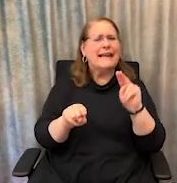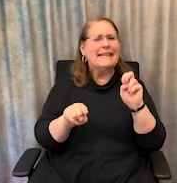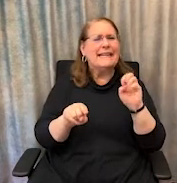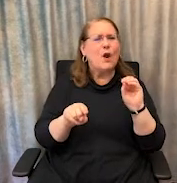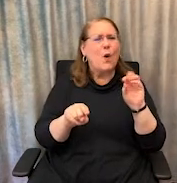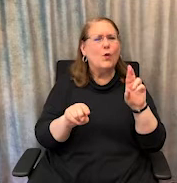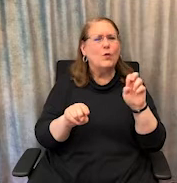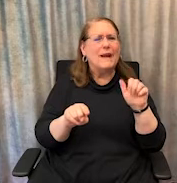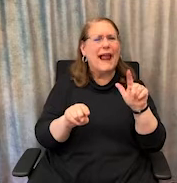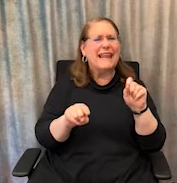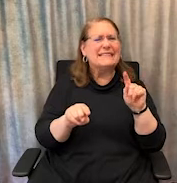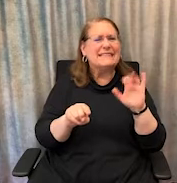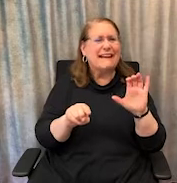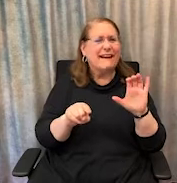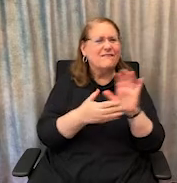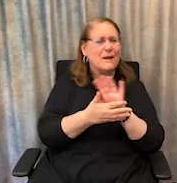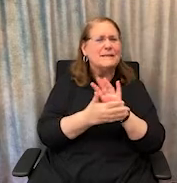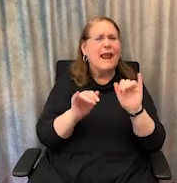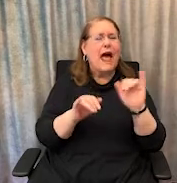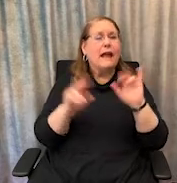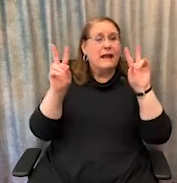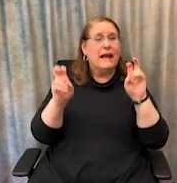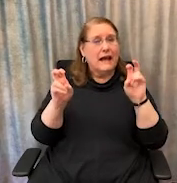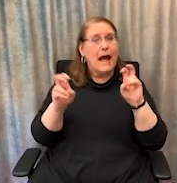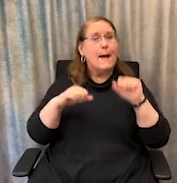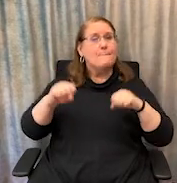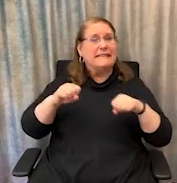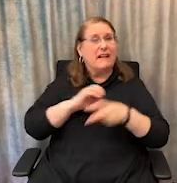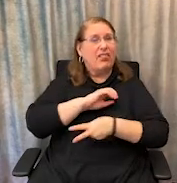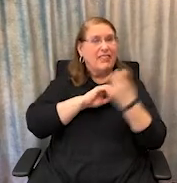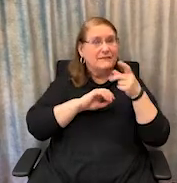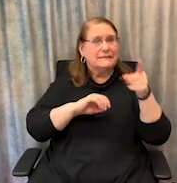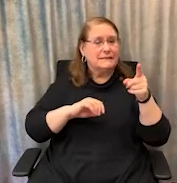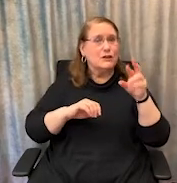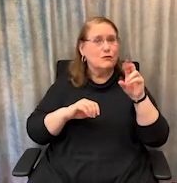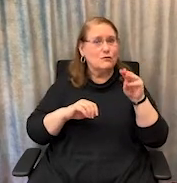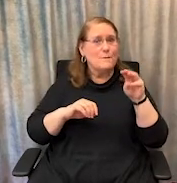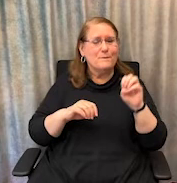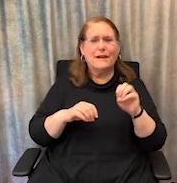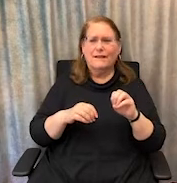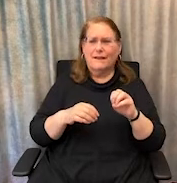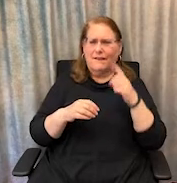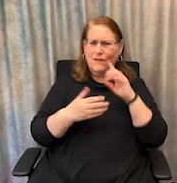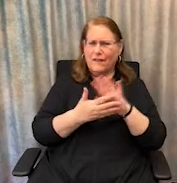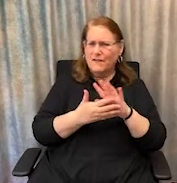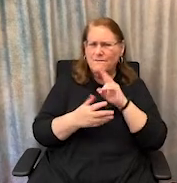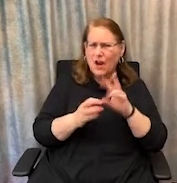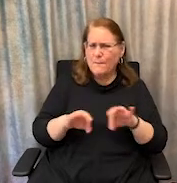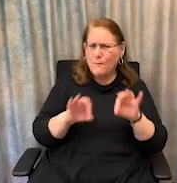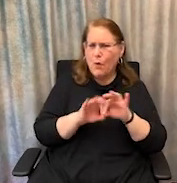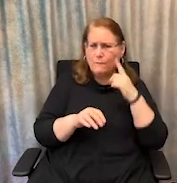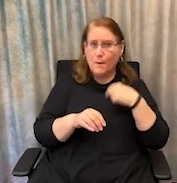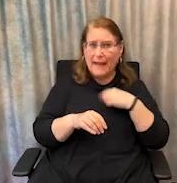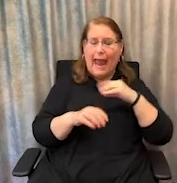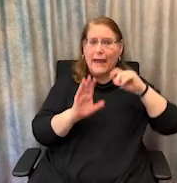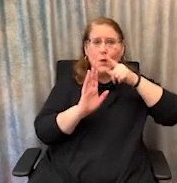movies where you have like in Bicycle Thieves, for example, Rome, the very important for the film. So that was wedding for me and for the